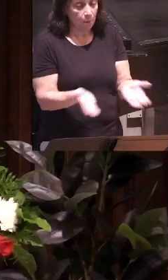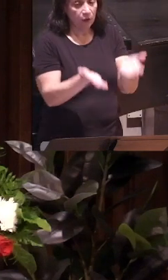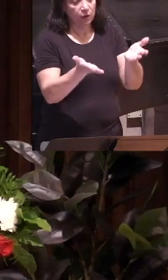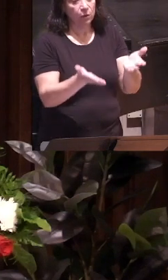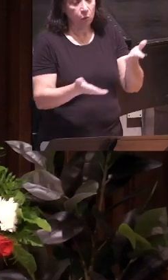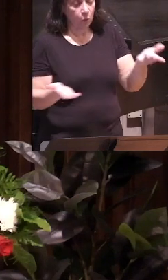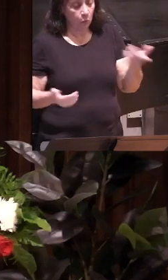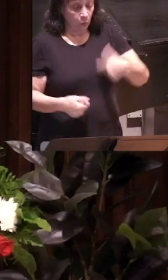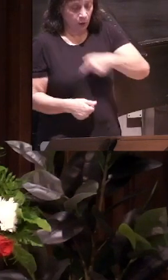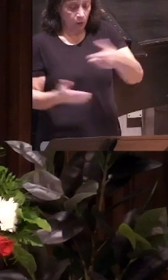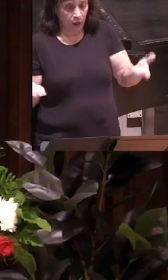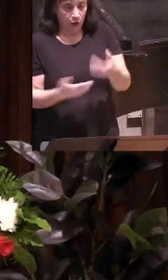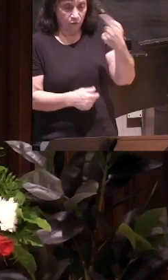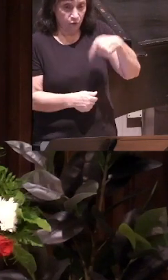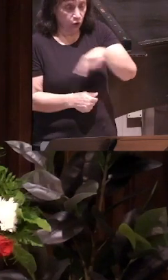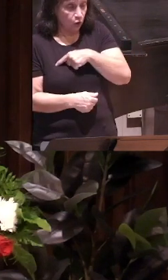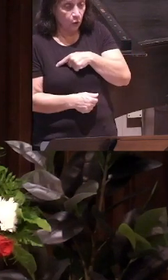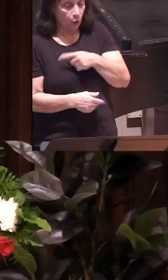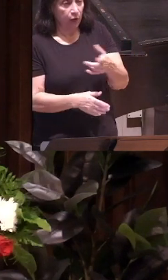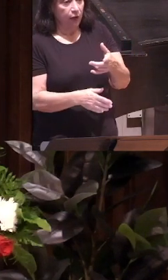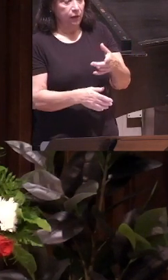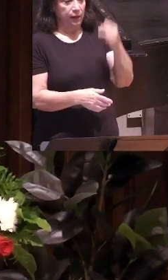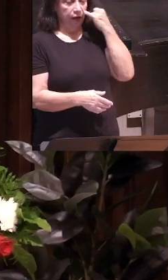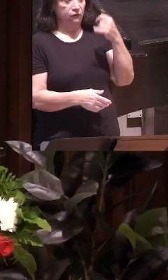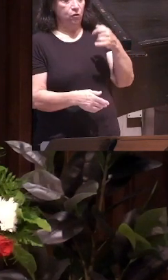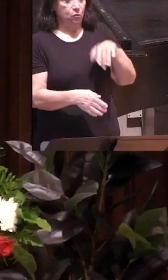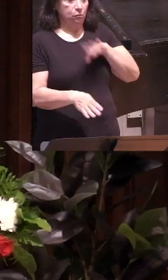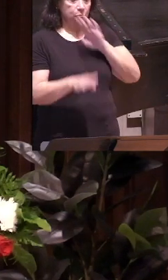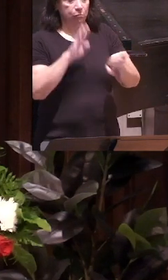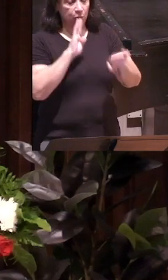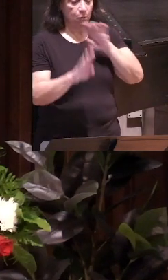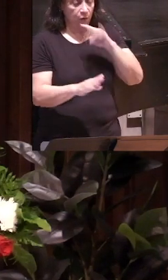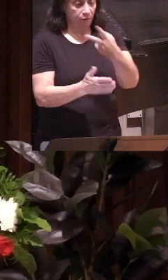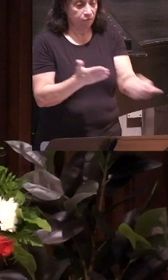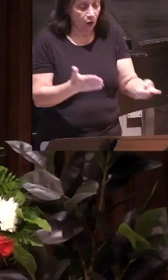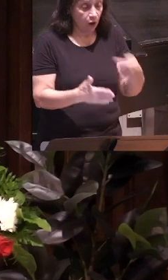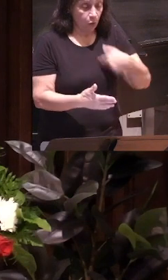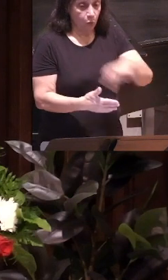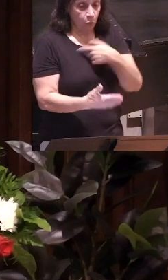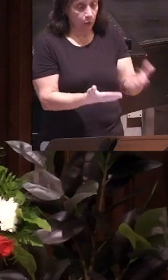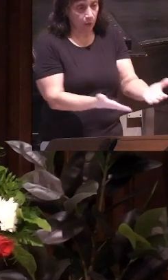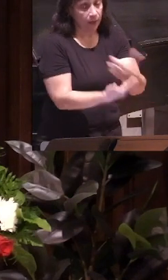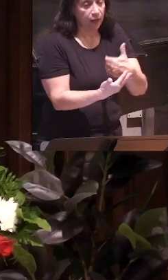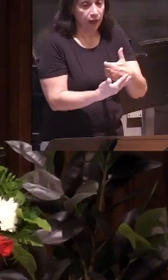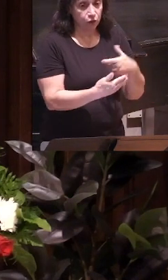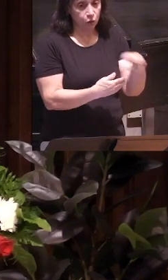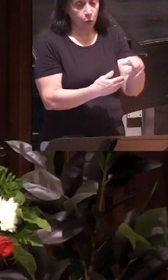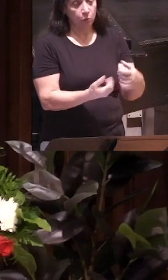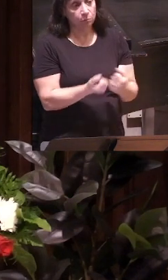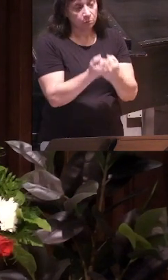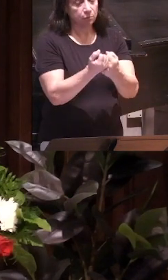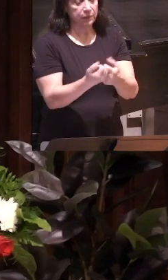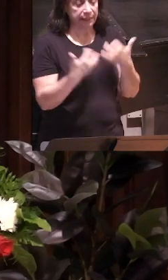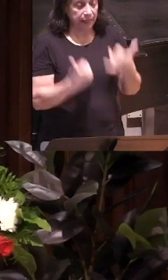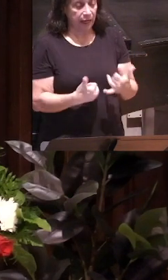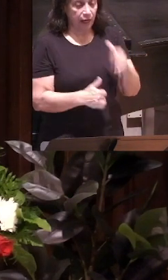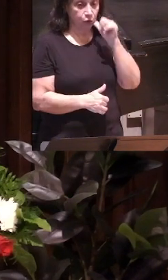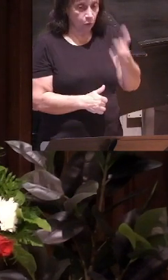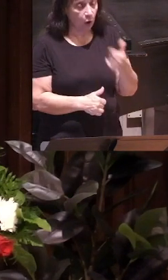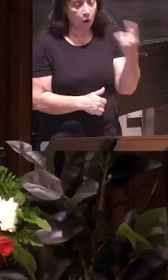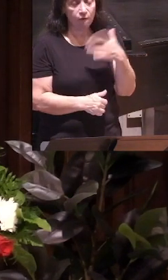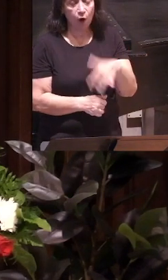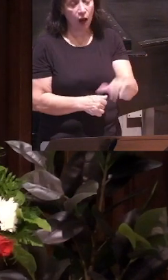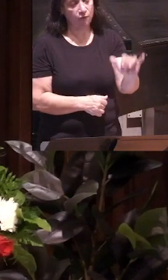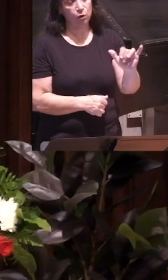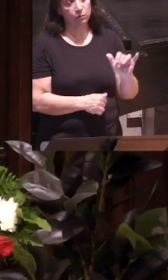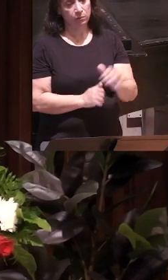We're here for you to catch you when you stumble and fall. That's today, that's tomorrow, that's